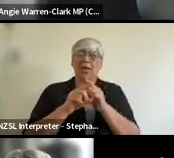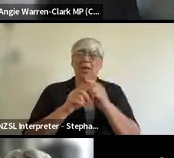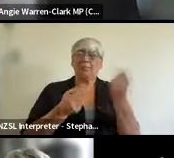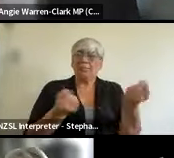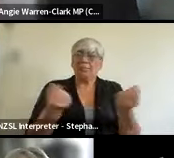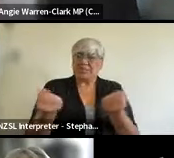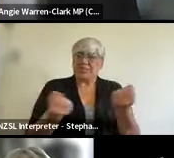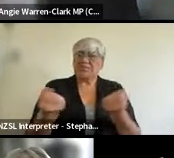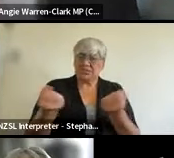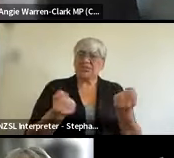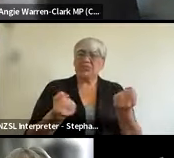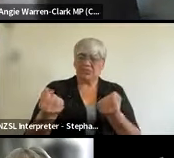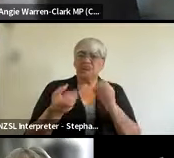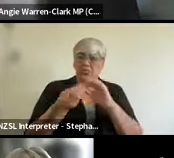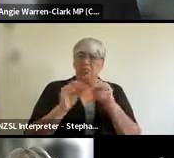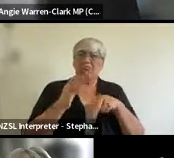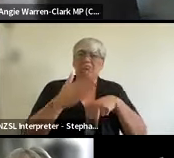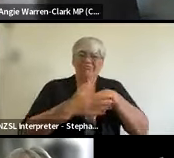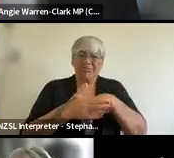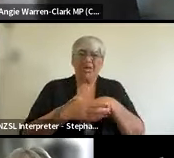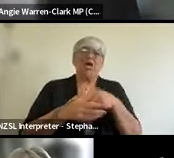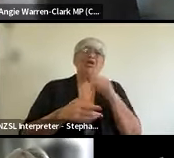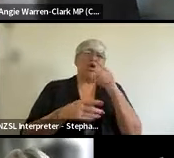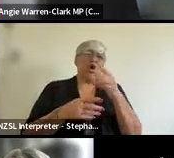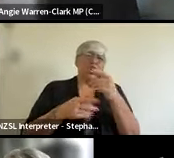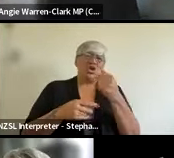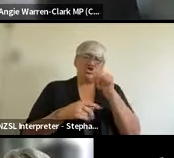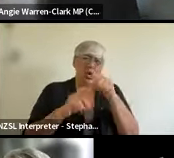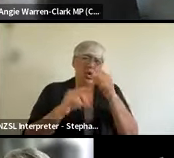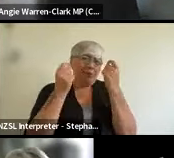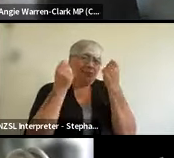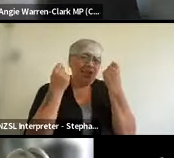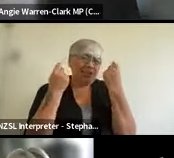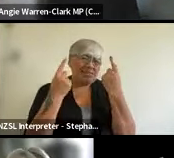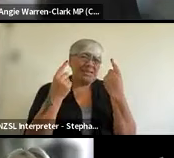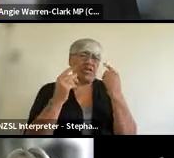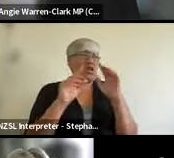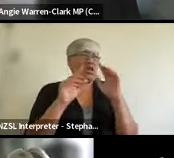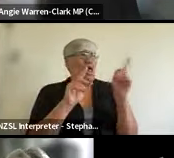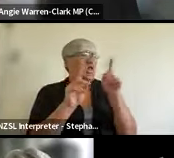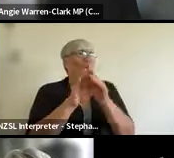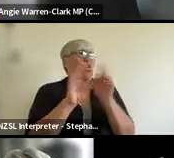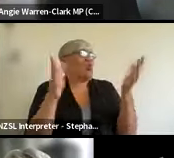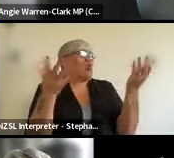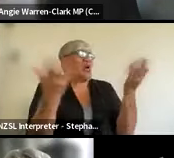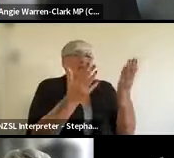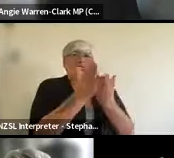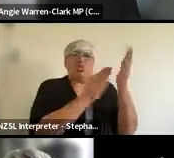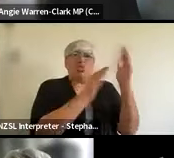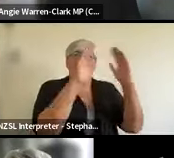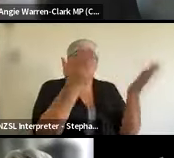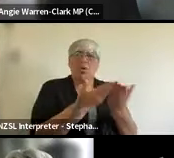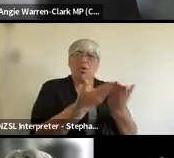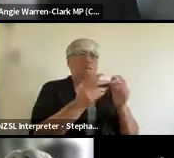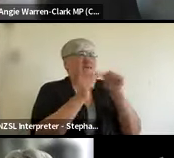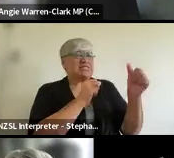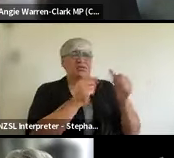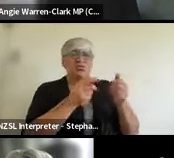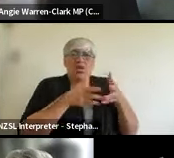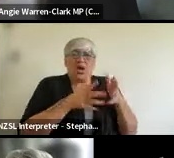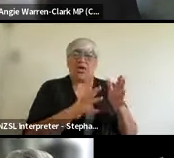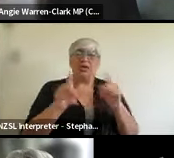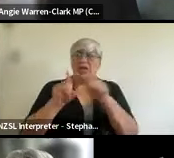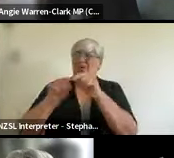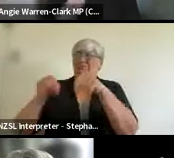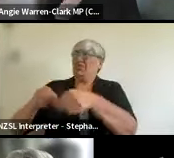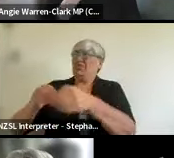transport. What's your understanding of what's best practice? Have you seen any examples overseas, or is there any examples in New Zealand that are best